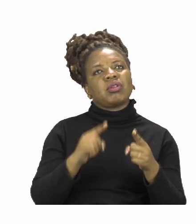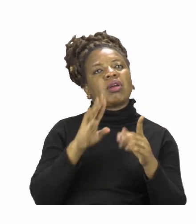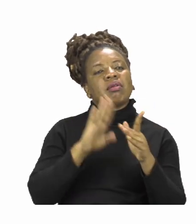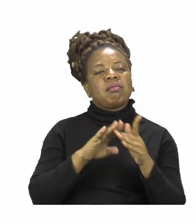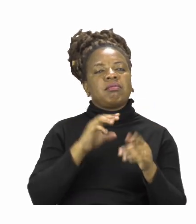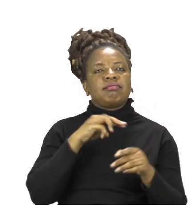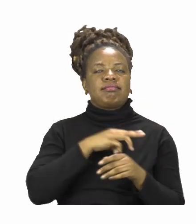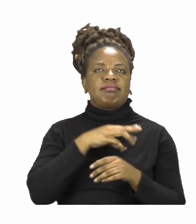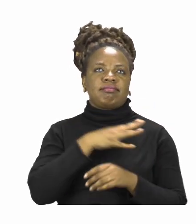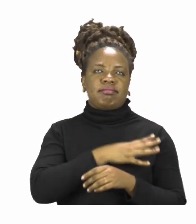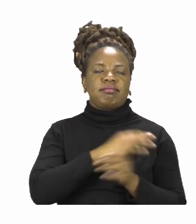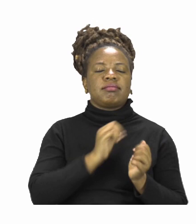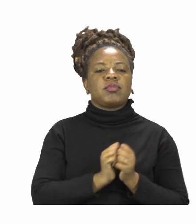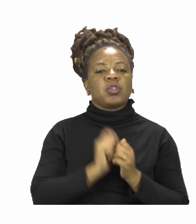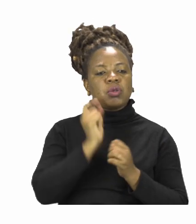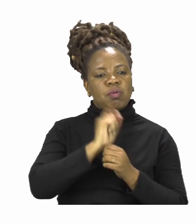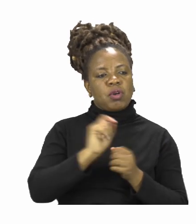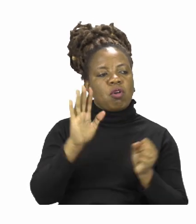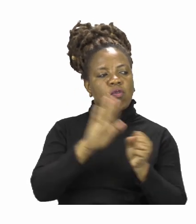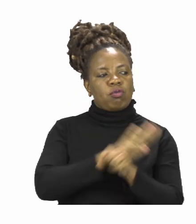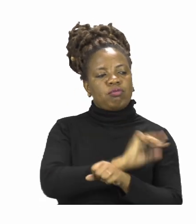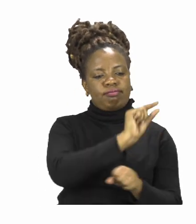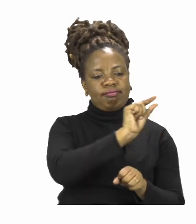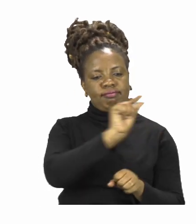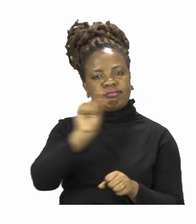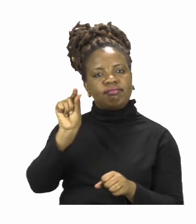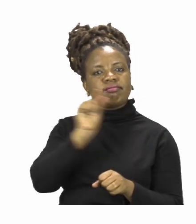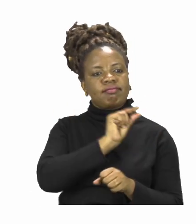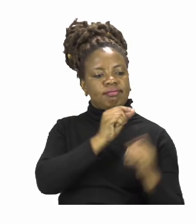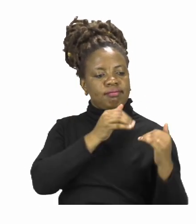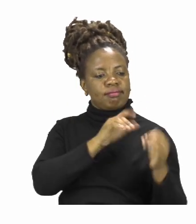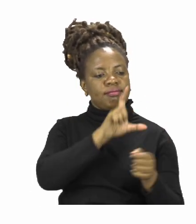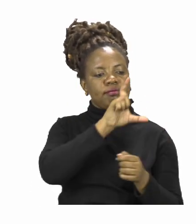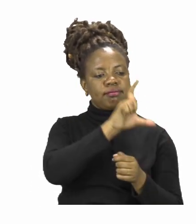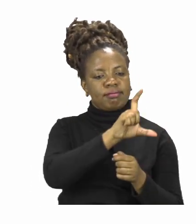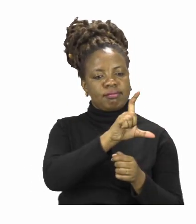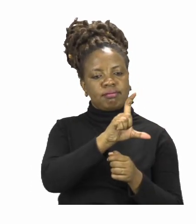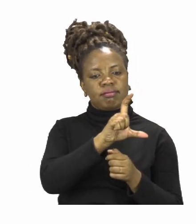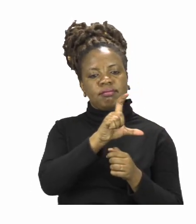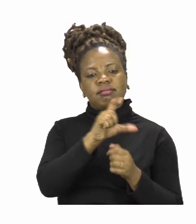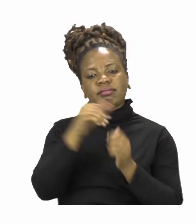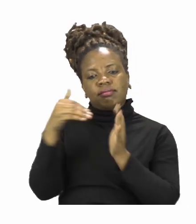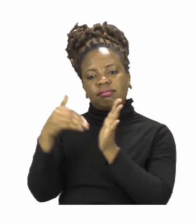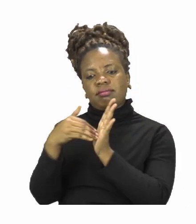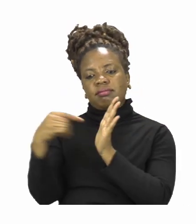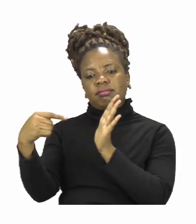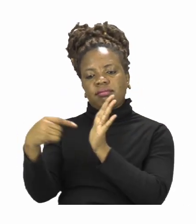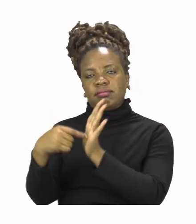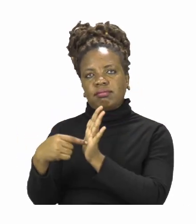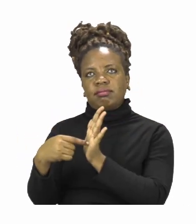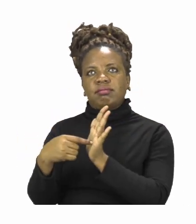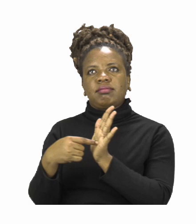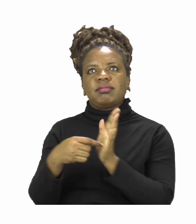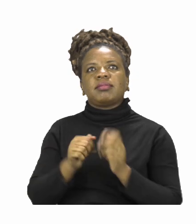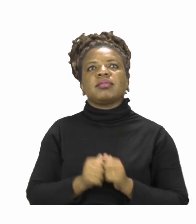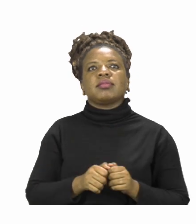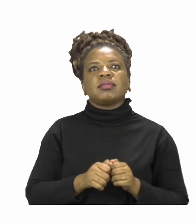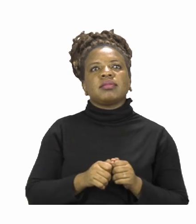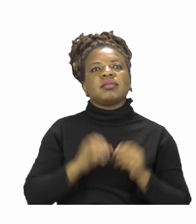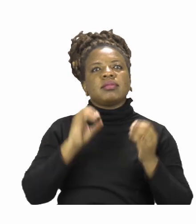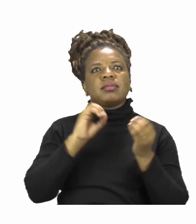don't forget your capital letters and your full stops. Then, for number 2, you're going to write down